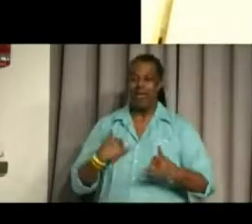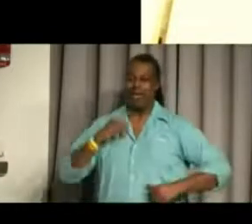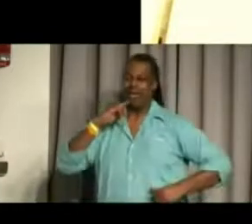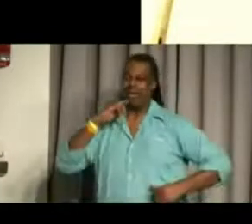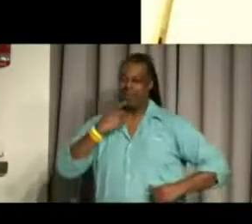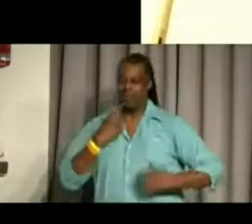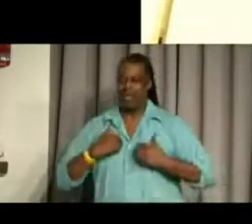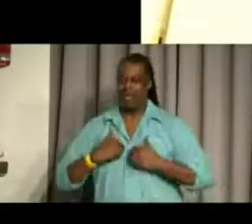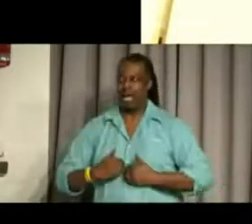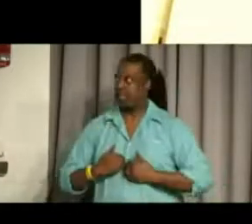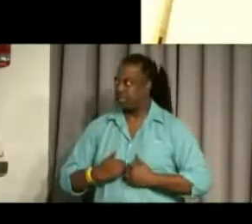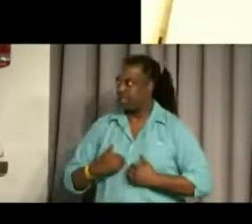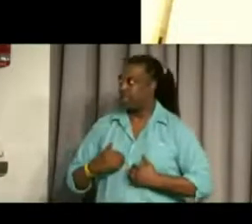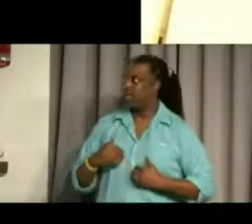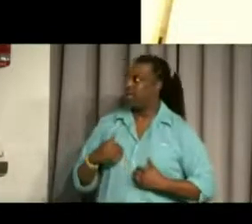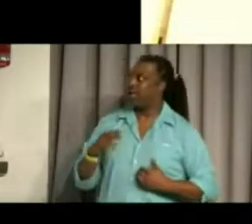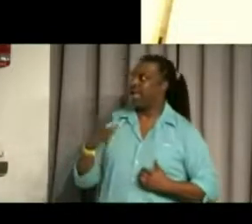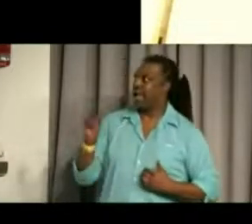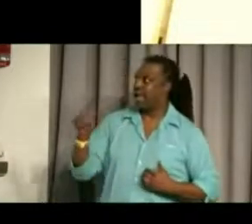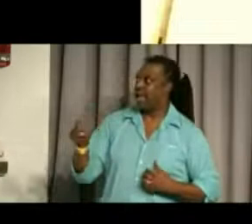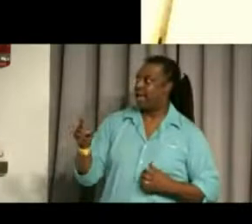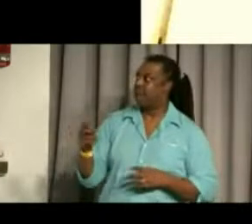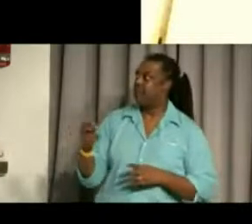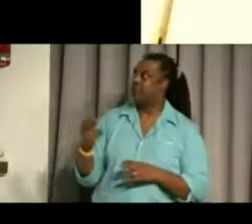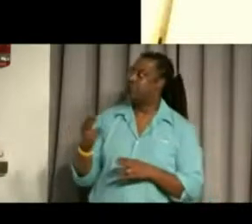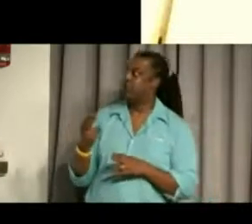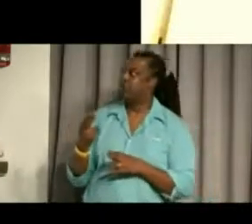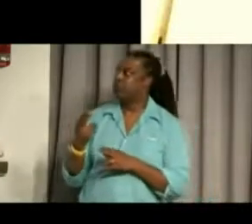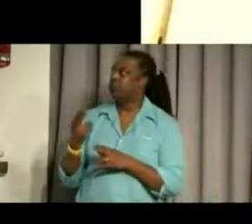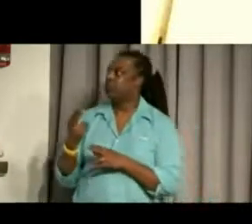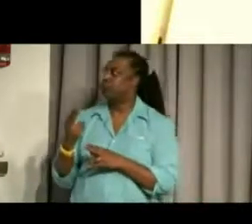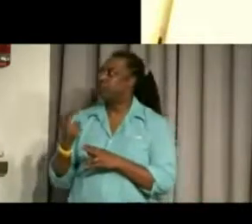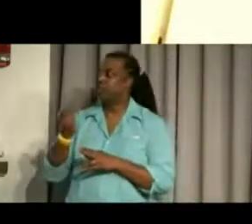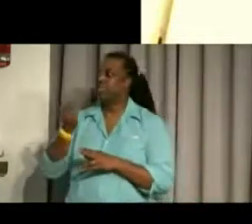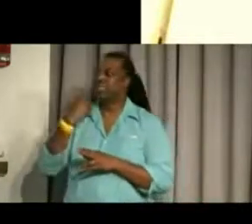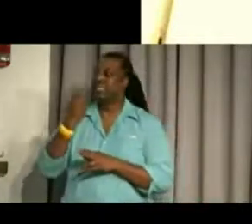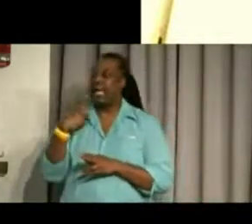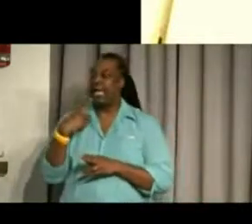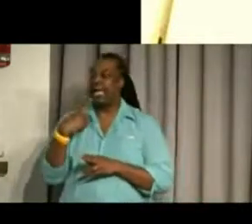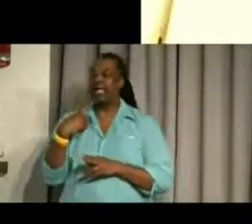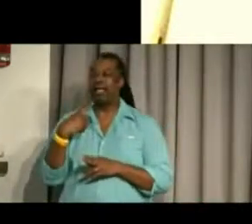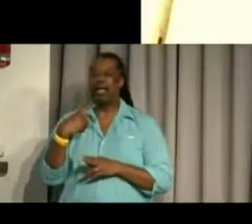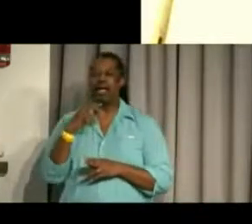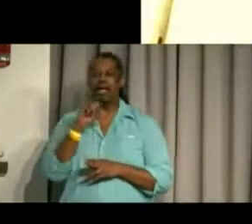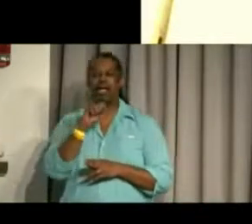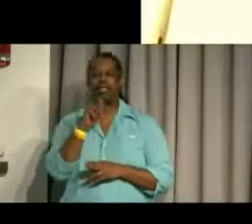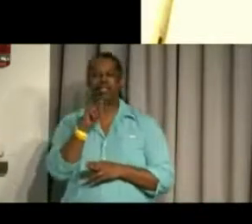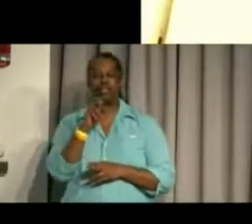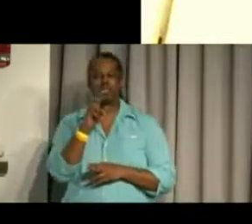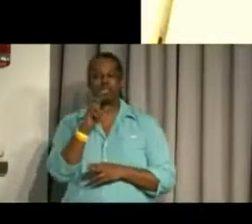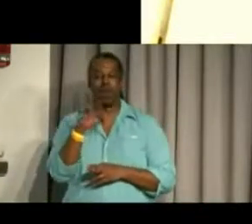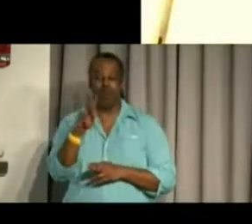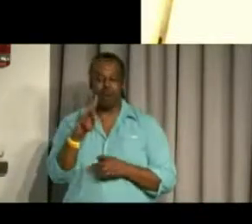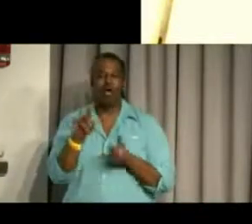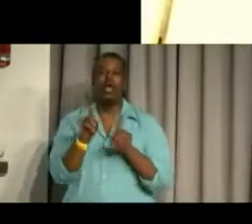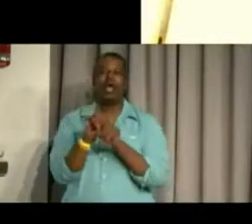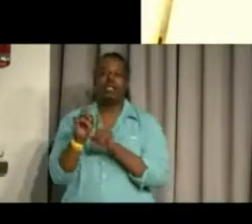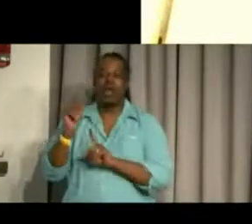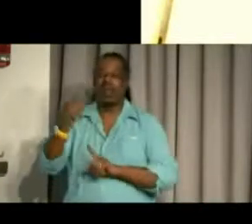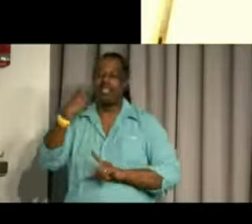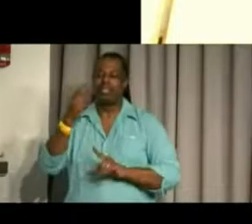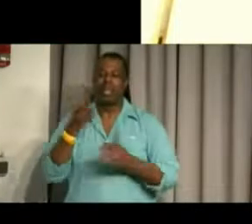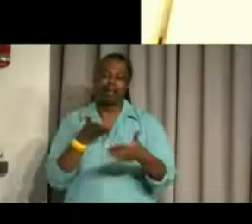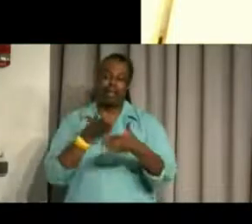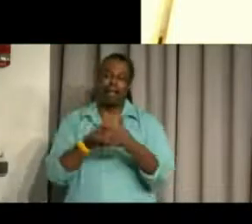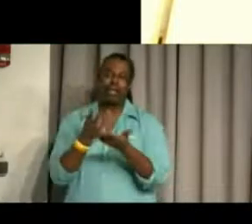and so now I have to take a oral steroid, and I have to take anti-seizure